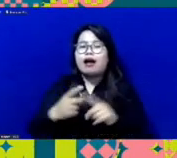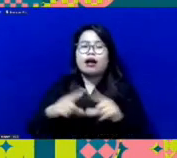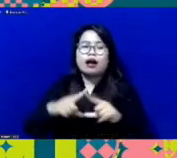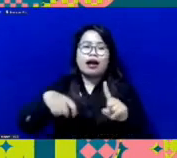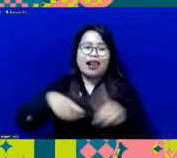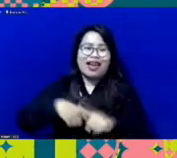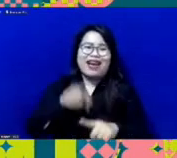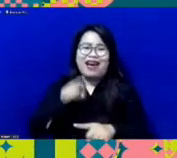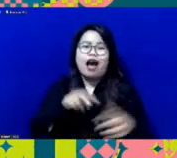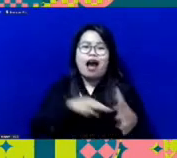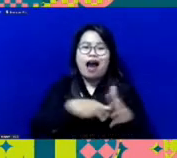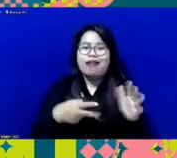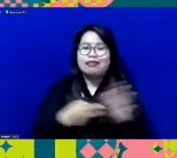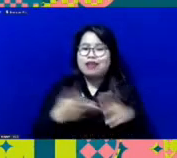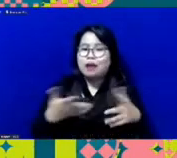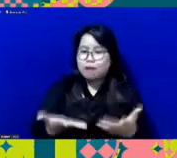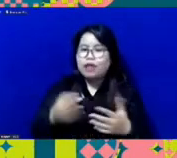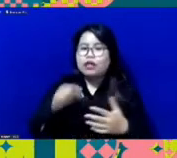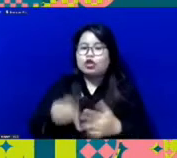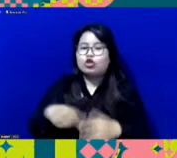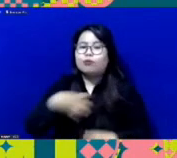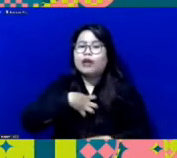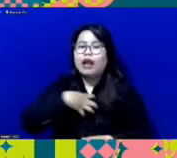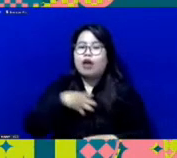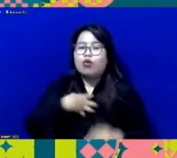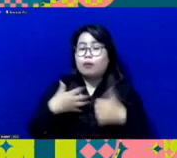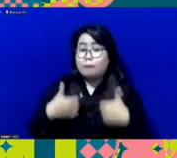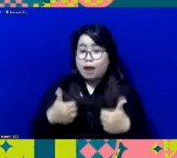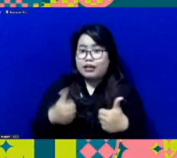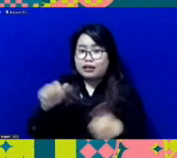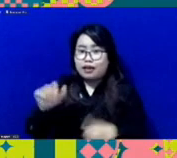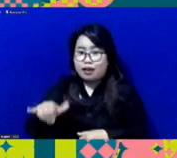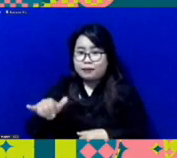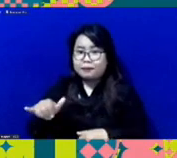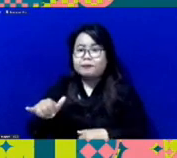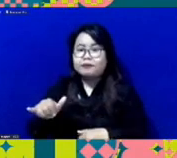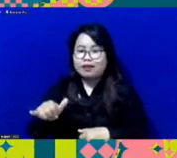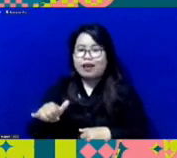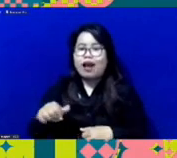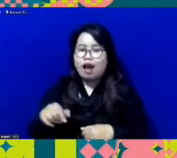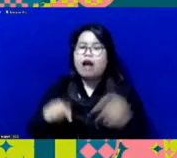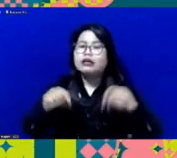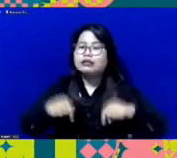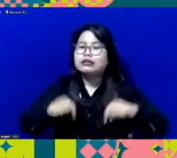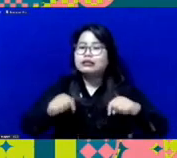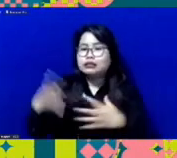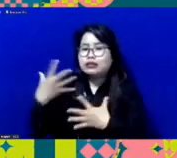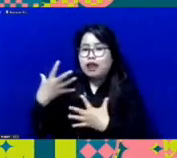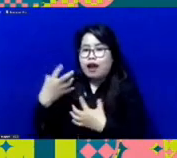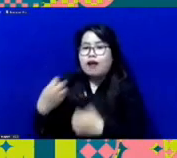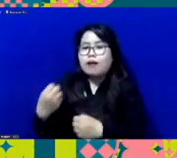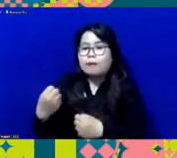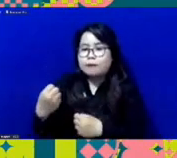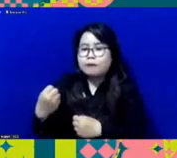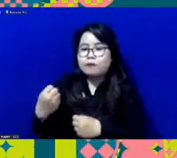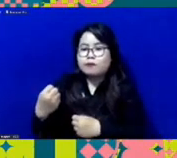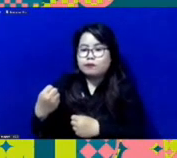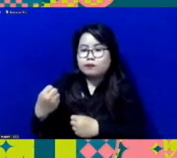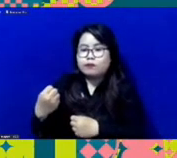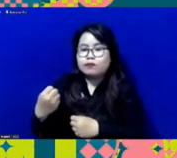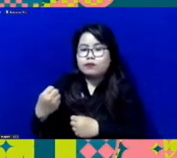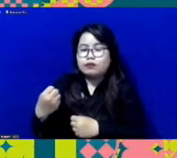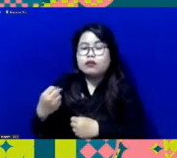manners, essentially. Yeah. Is good that manners, fair? Yes. And so this is what you hope will be across all the institutions and across